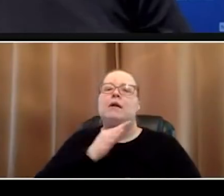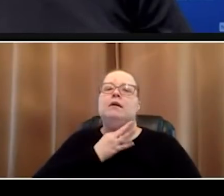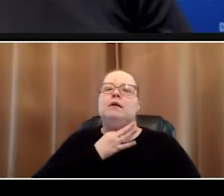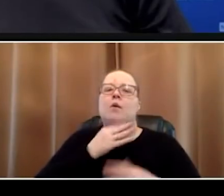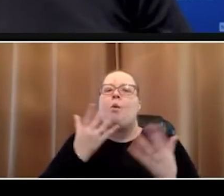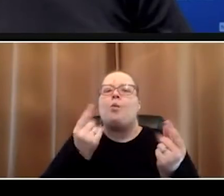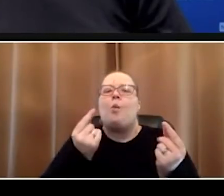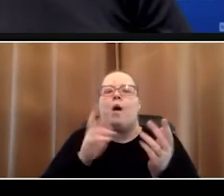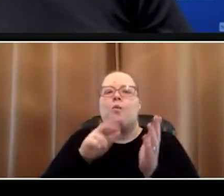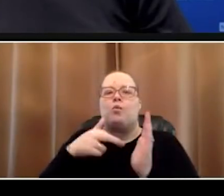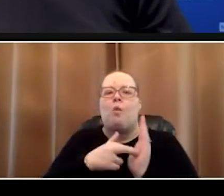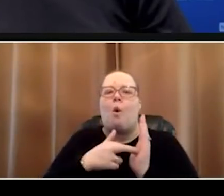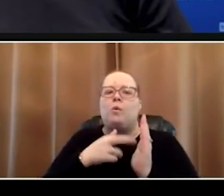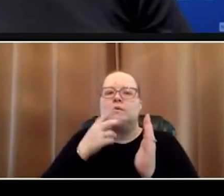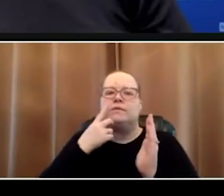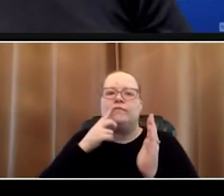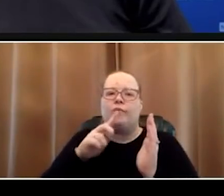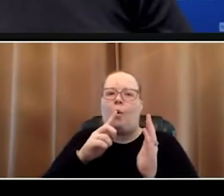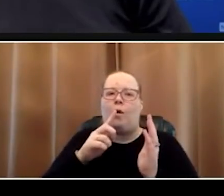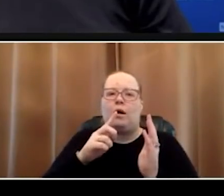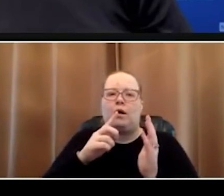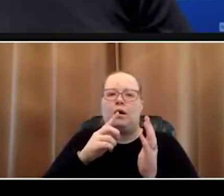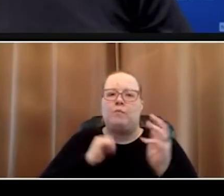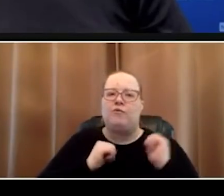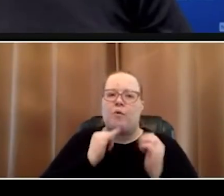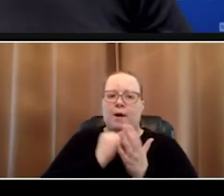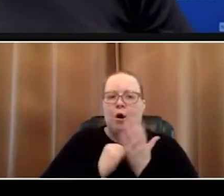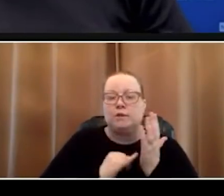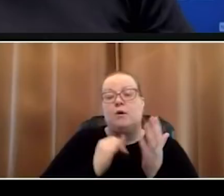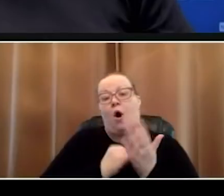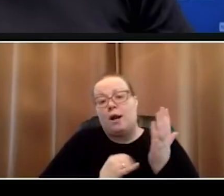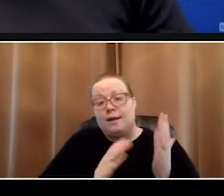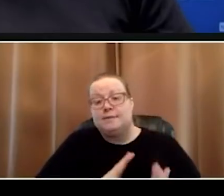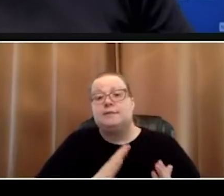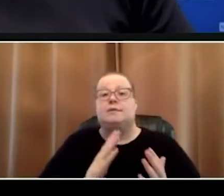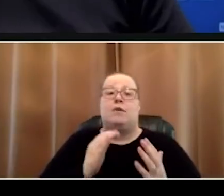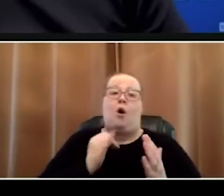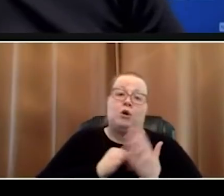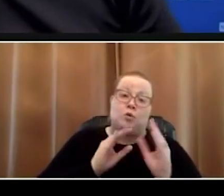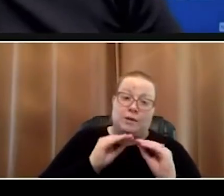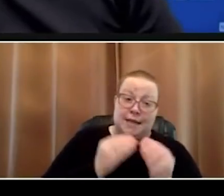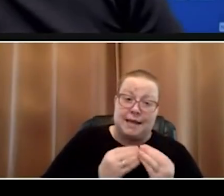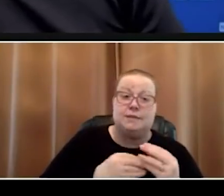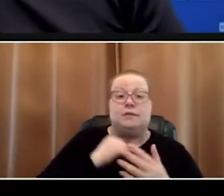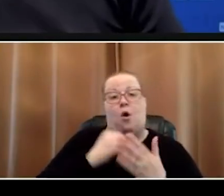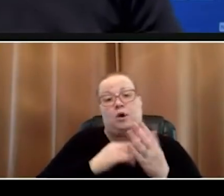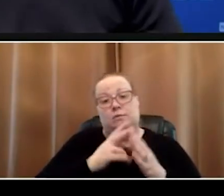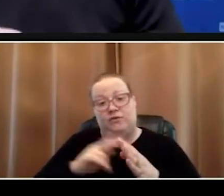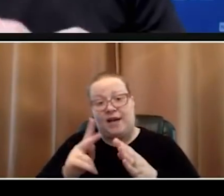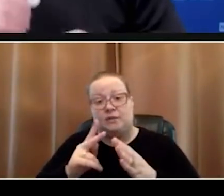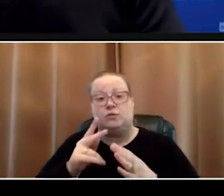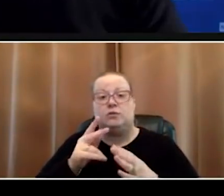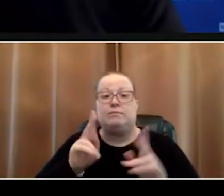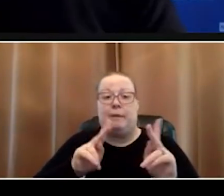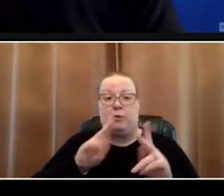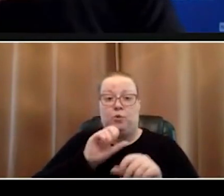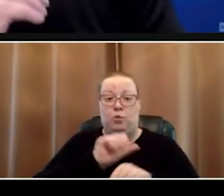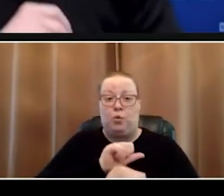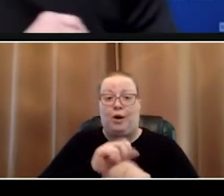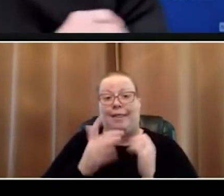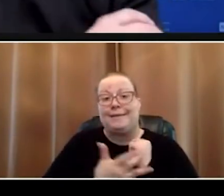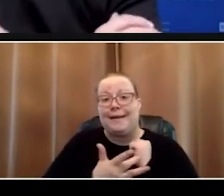field. Artists, arts organizations, arts professionals, folks who work on the technical side of